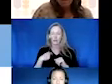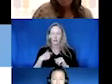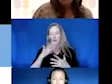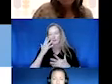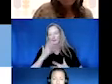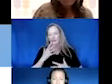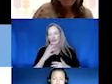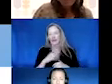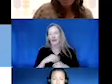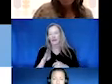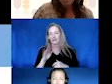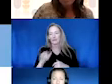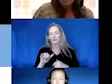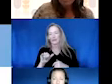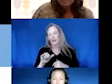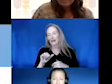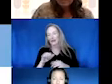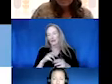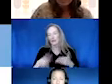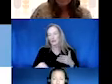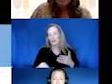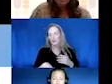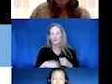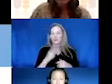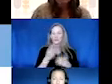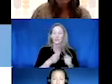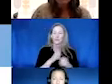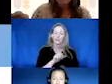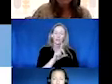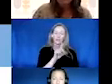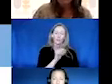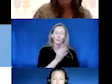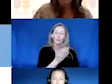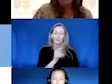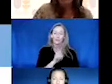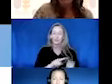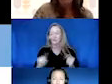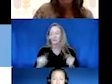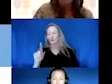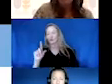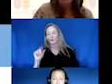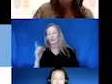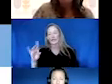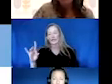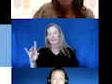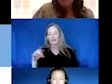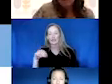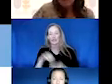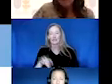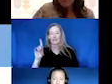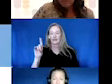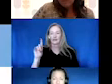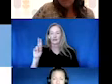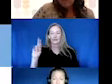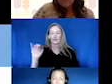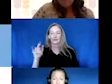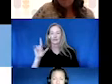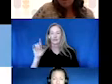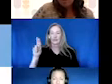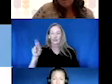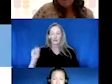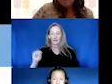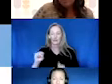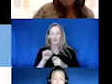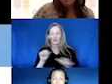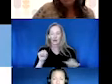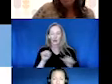from 2015 to 2018 in the Douglas zip code area, there was 1,392